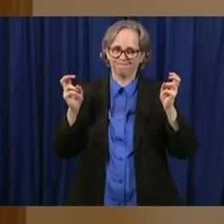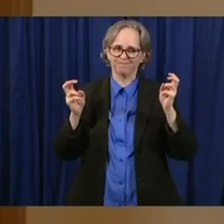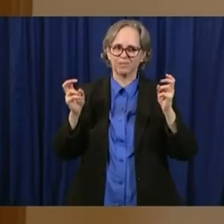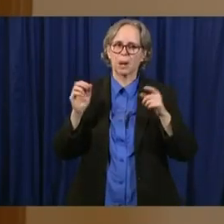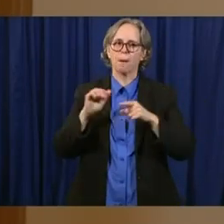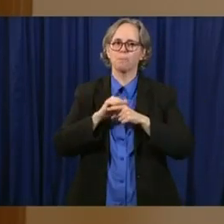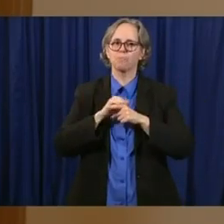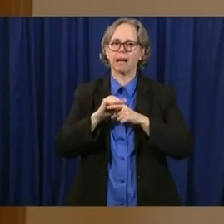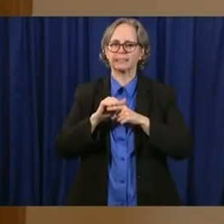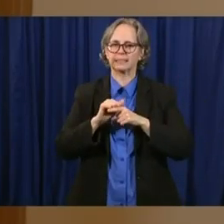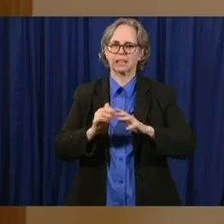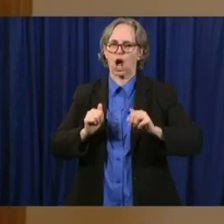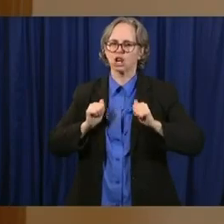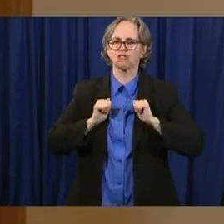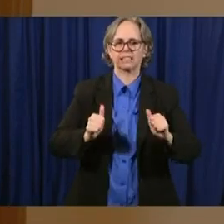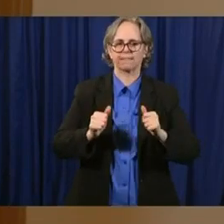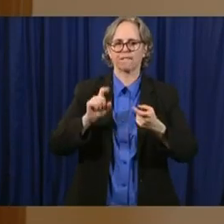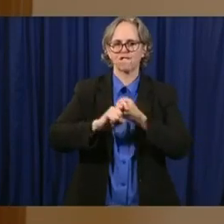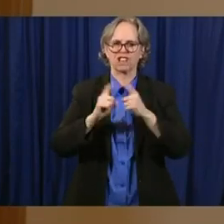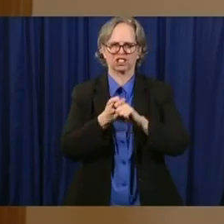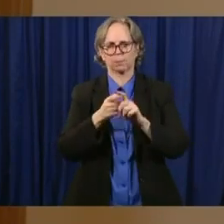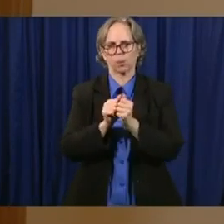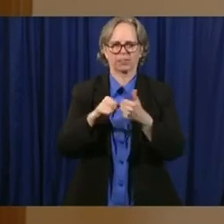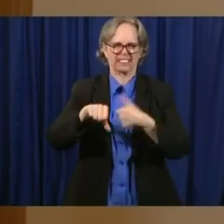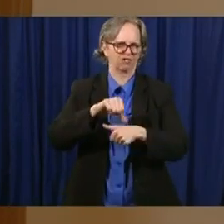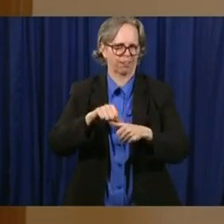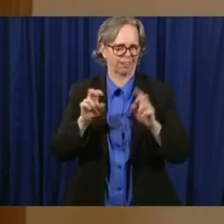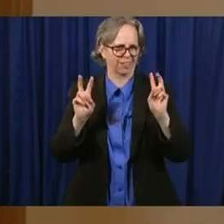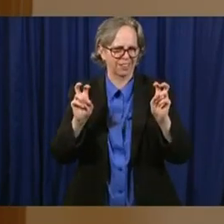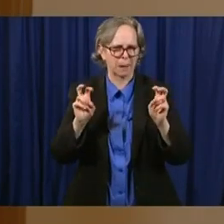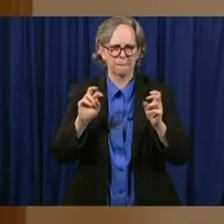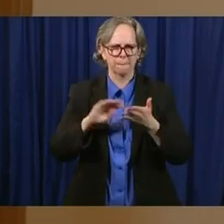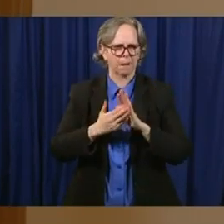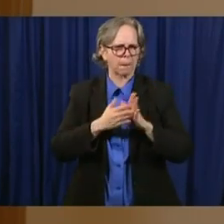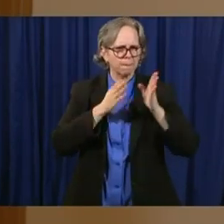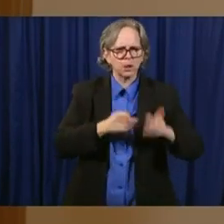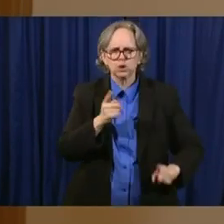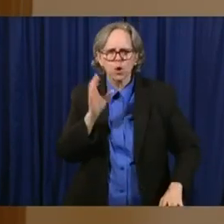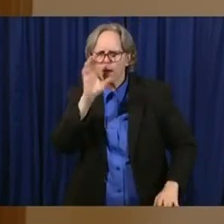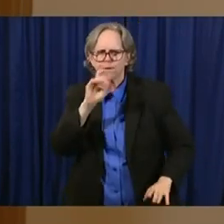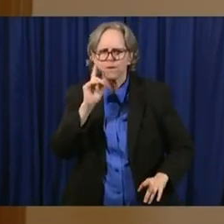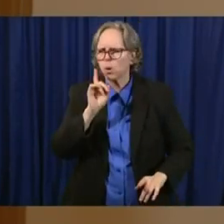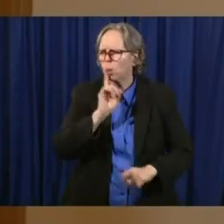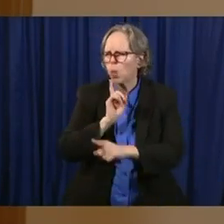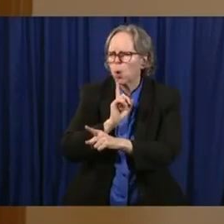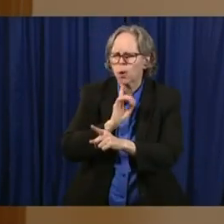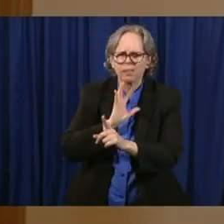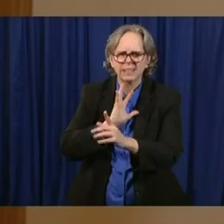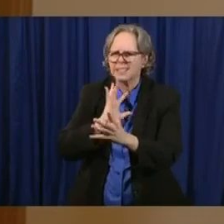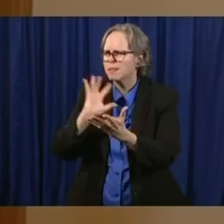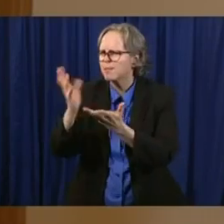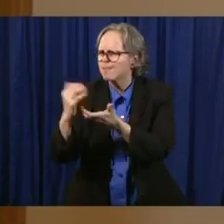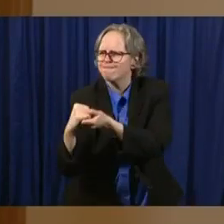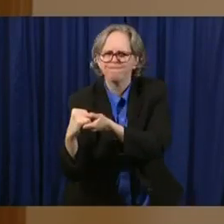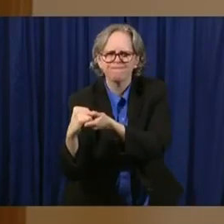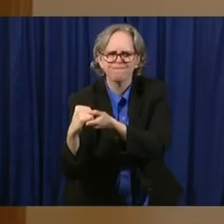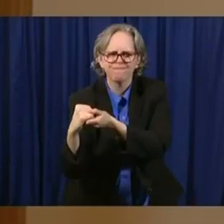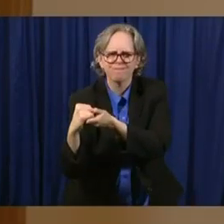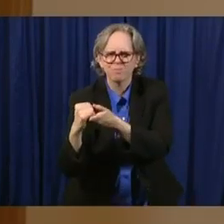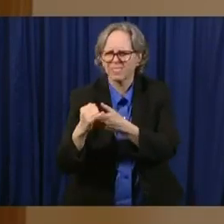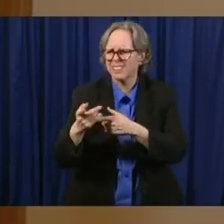other, to be the one who seeks out the lonely and the troubled. It is also true